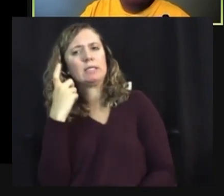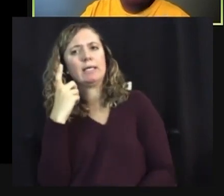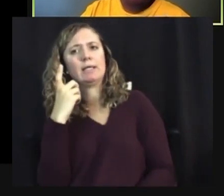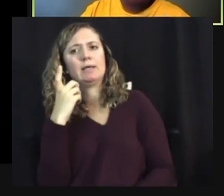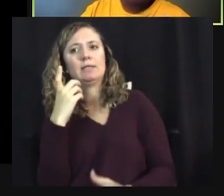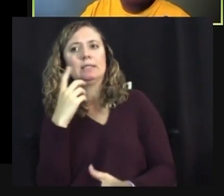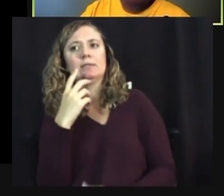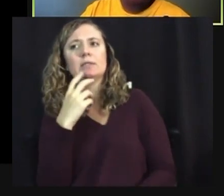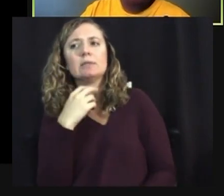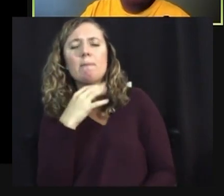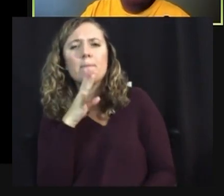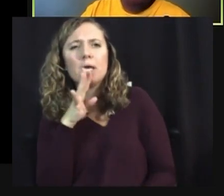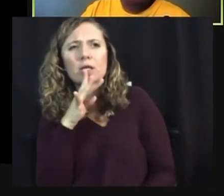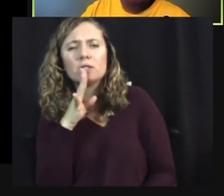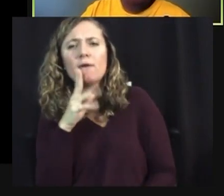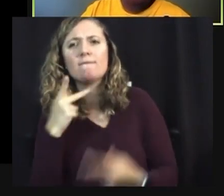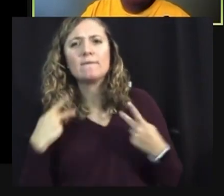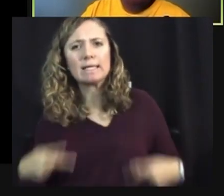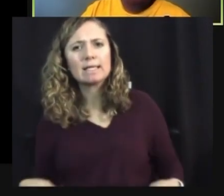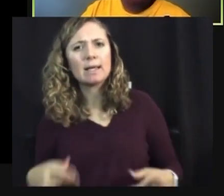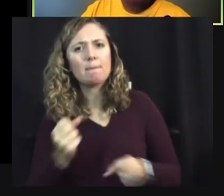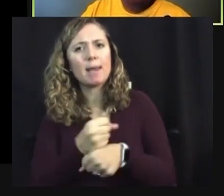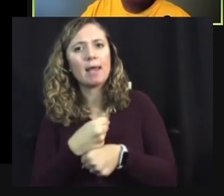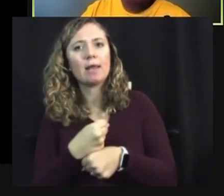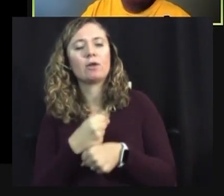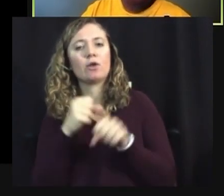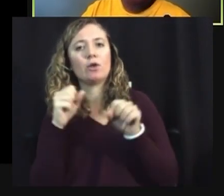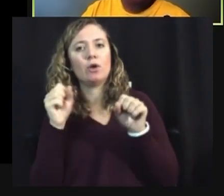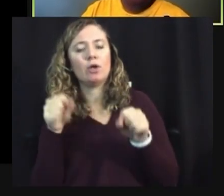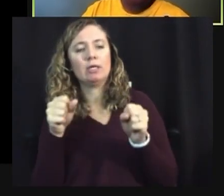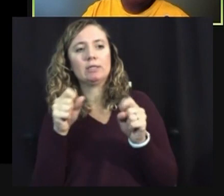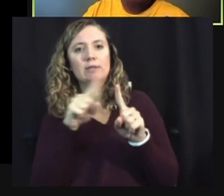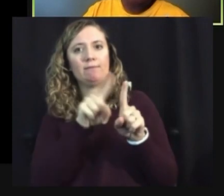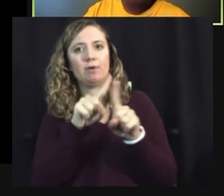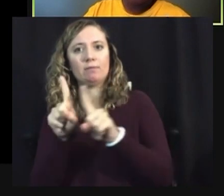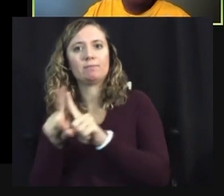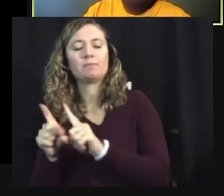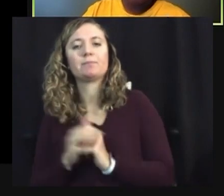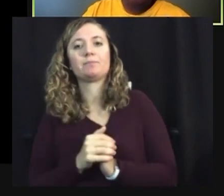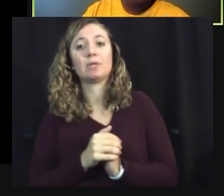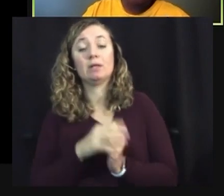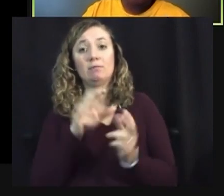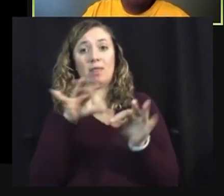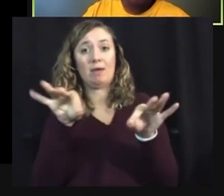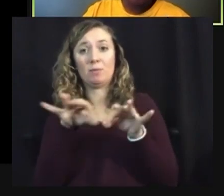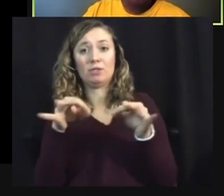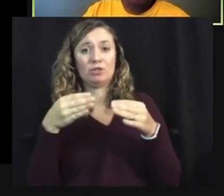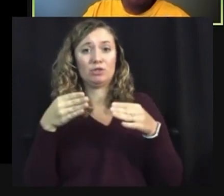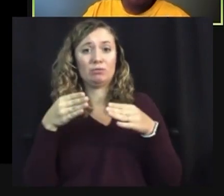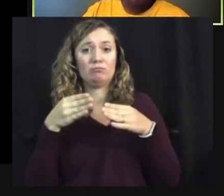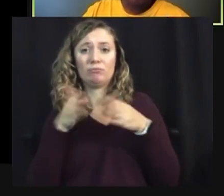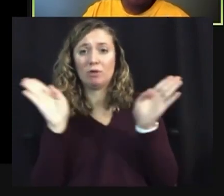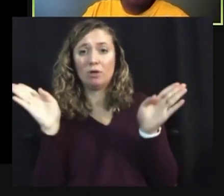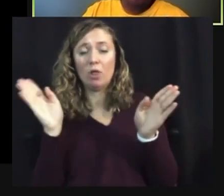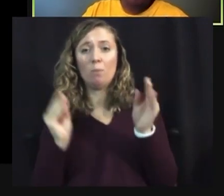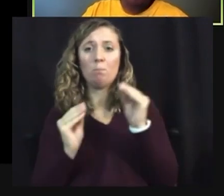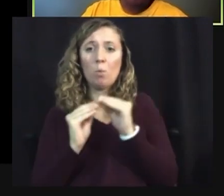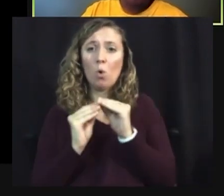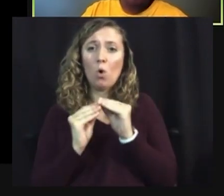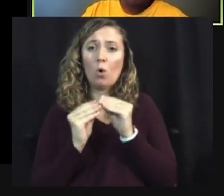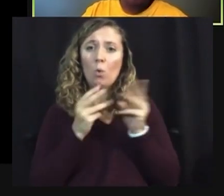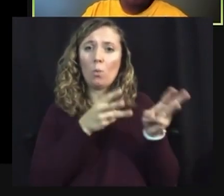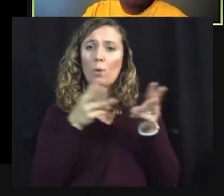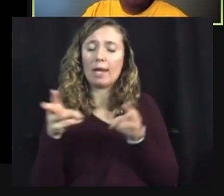made. This was true for learning language in general. The more ways a person is exposed